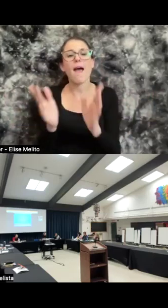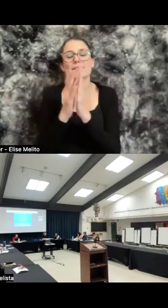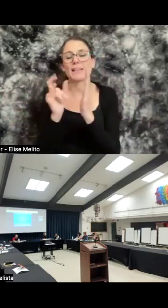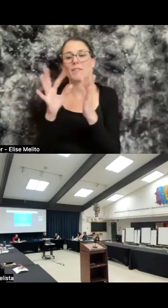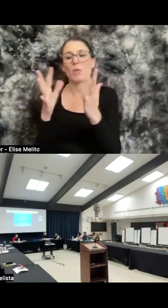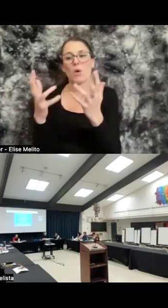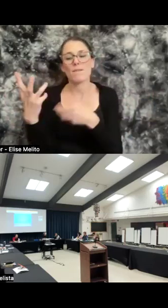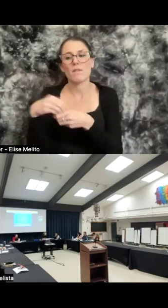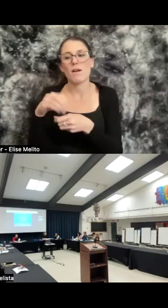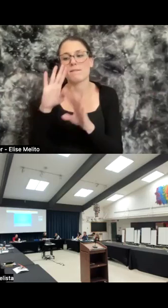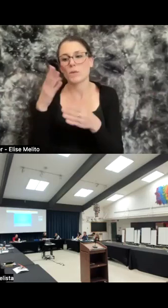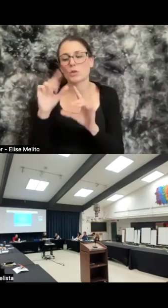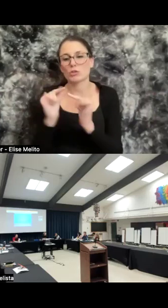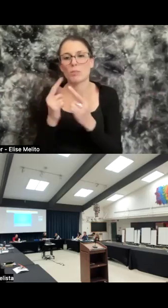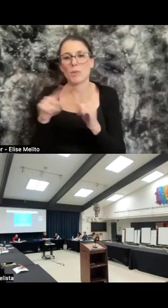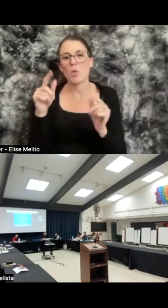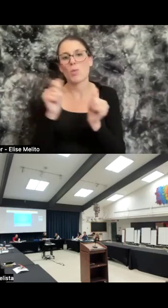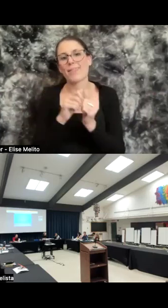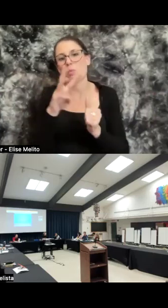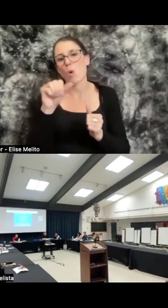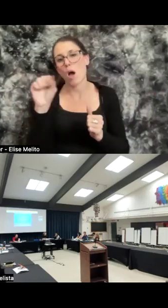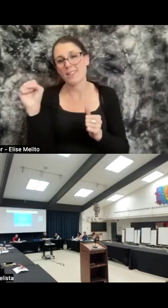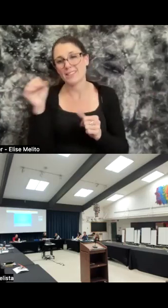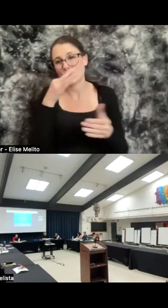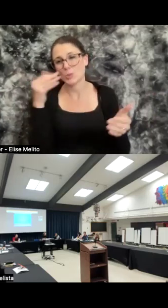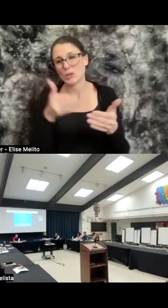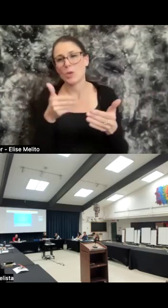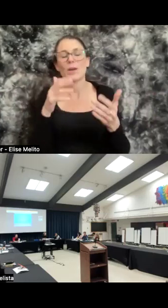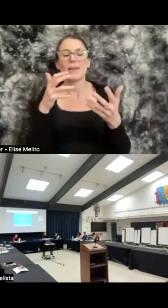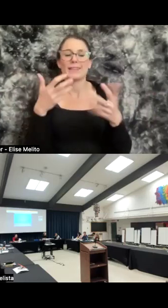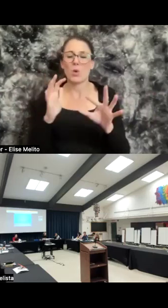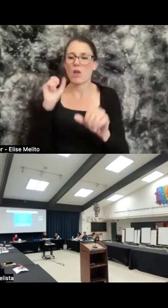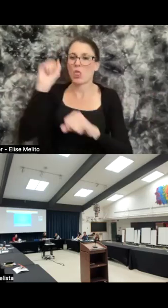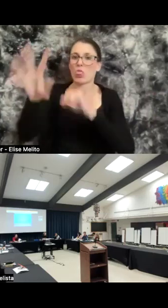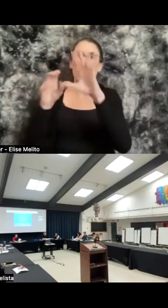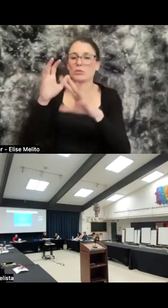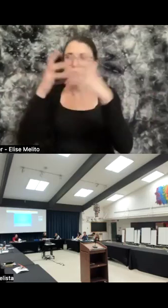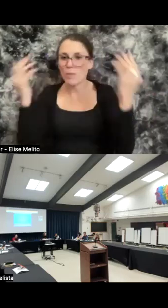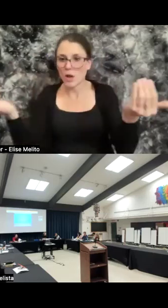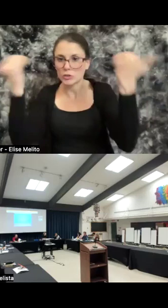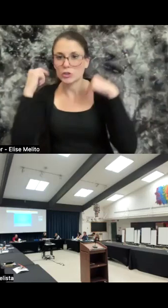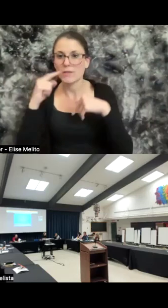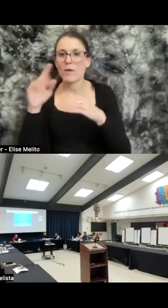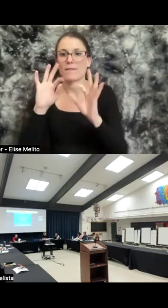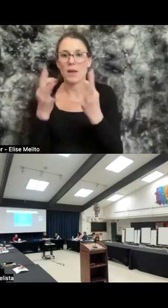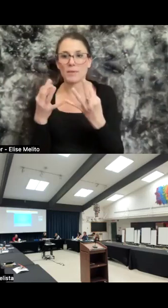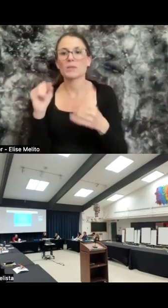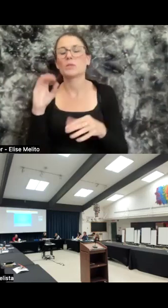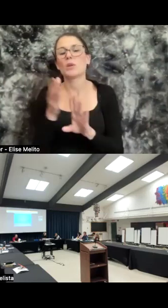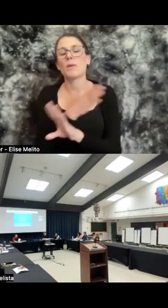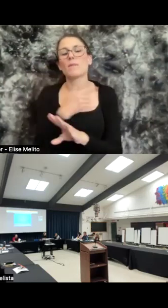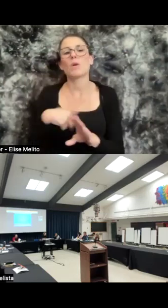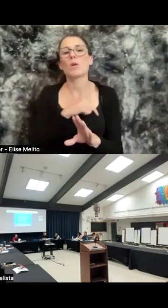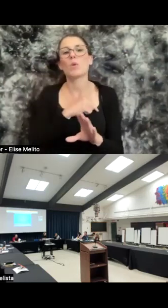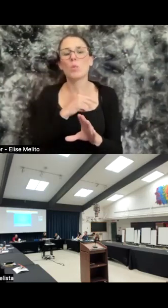up, we didn't want to oversaturate families. And so before making